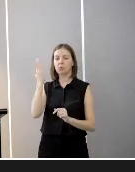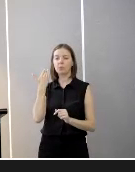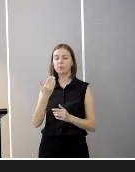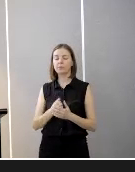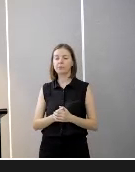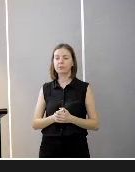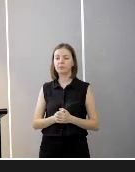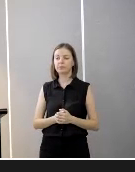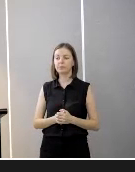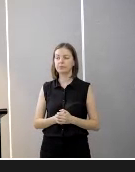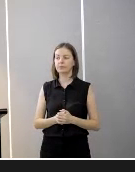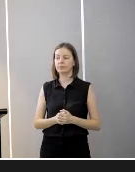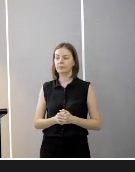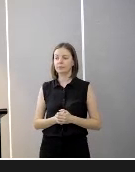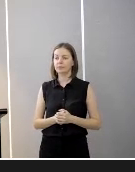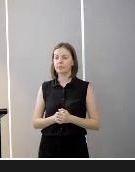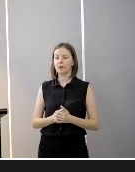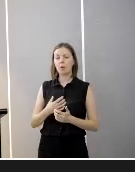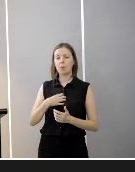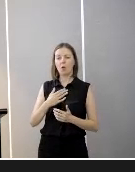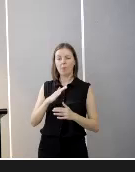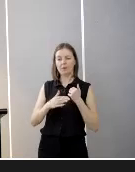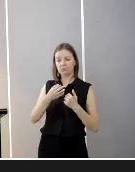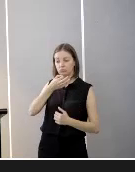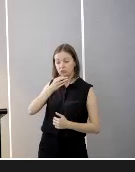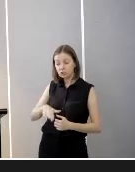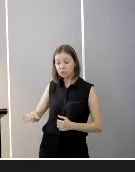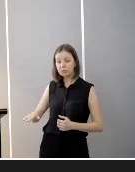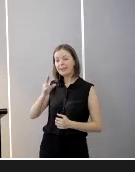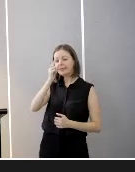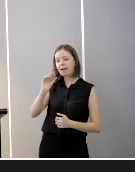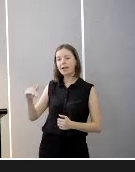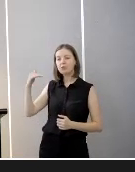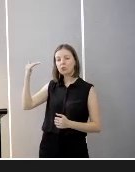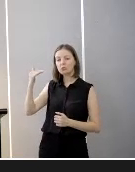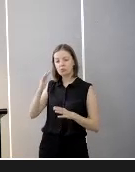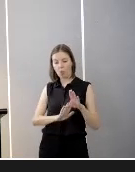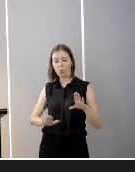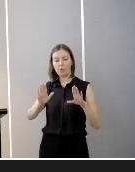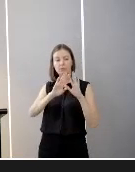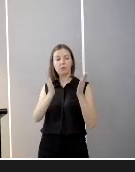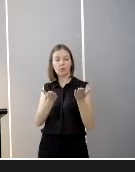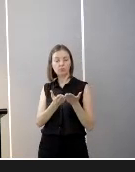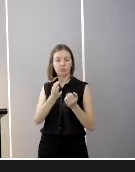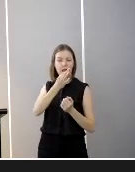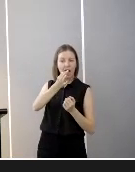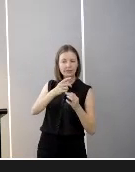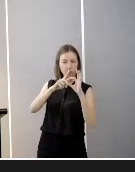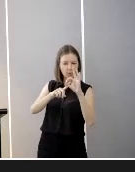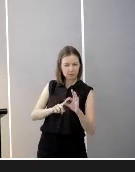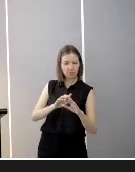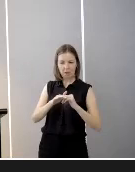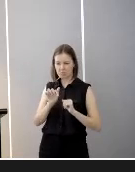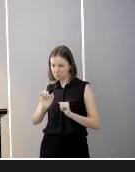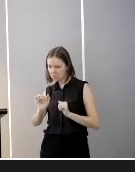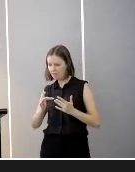focused on children and young adults from around the world, and asked them a series of questions about how